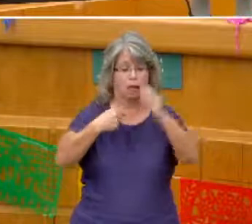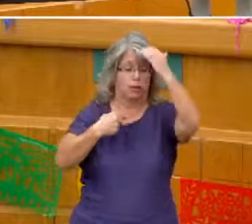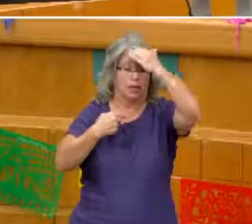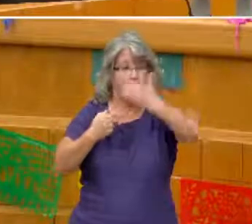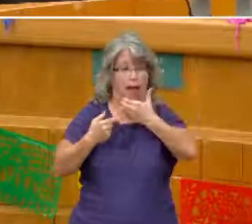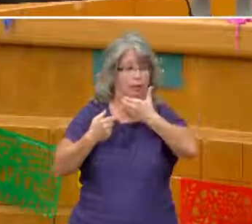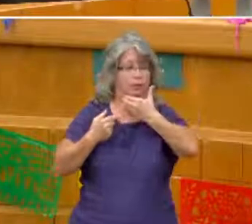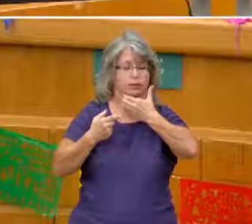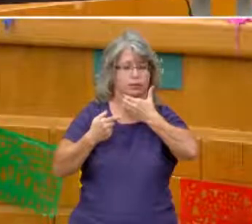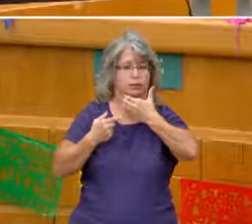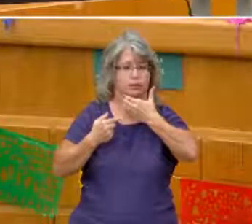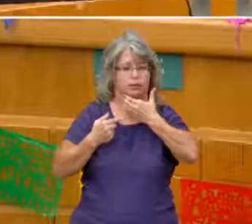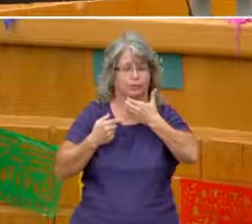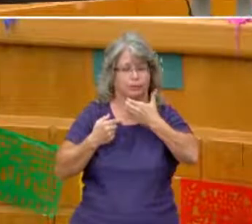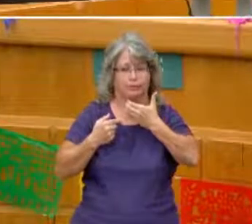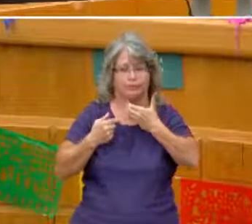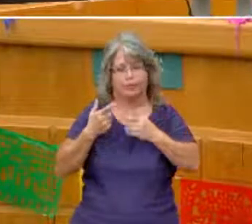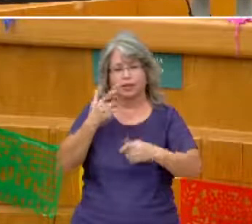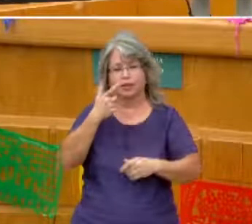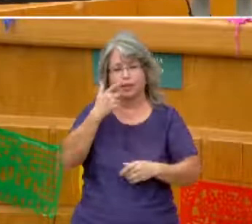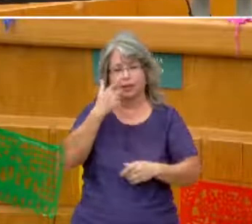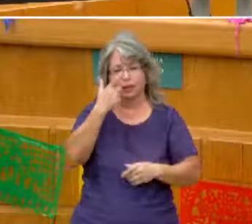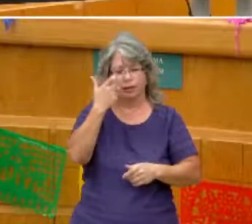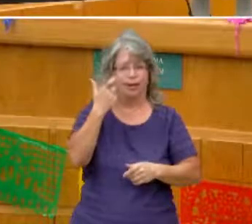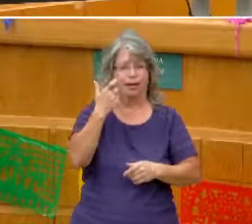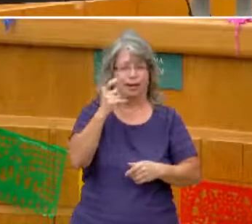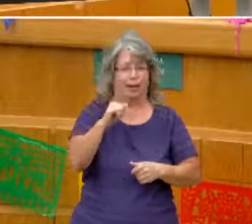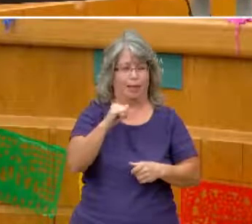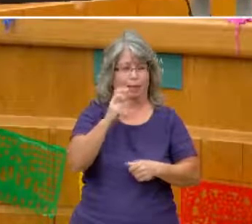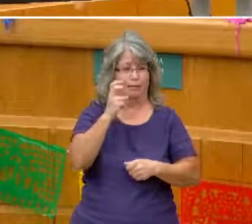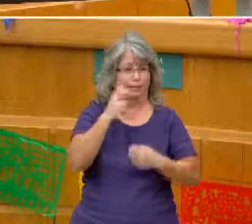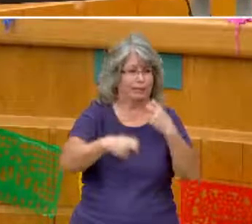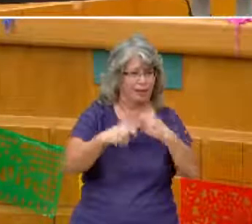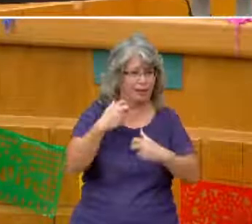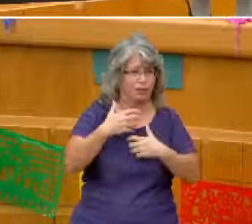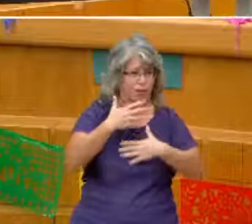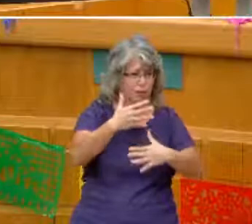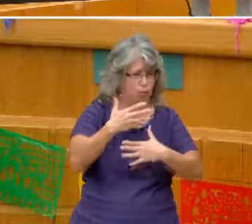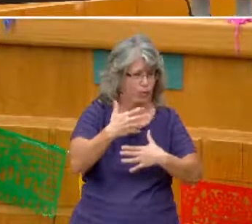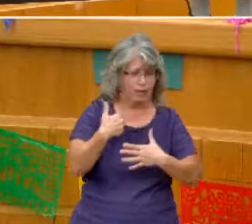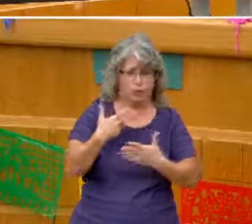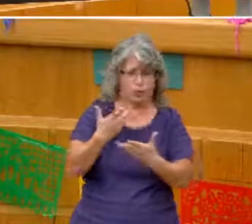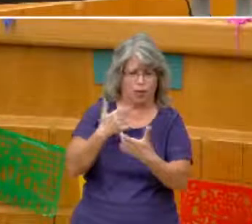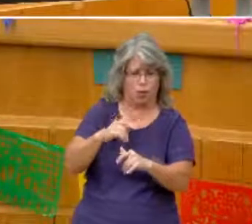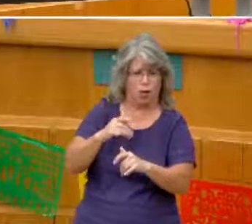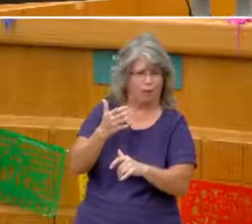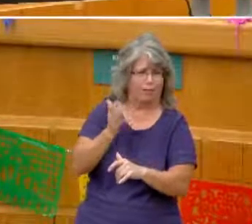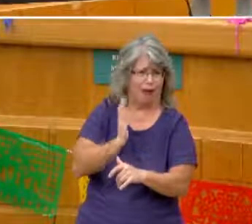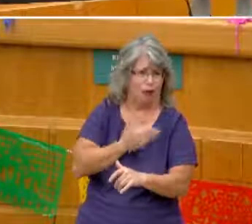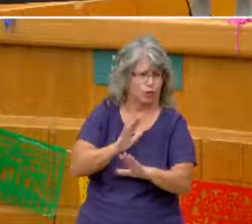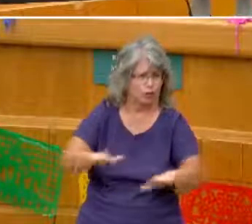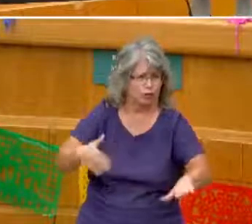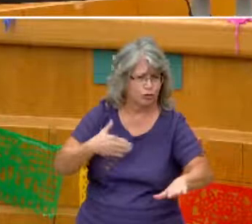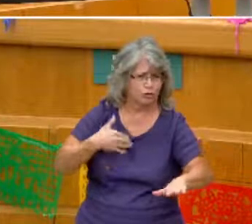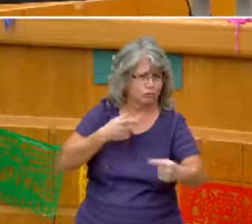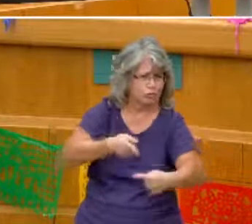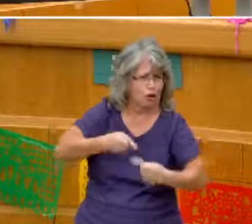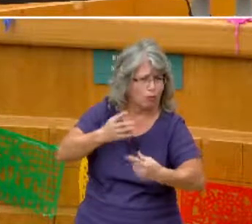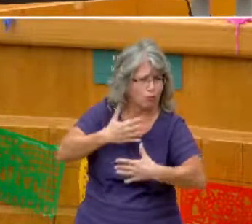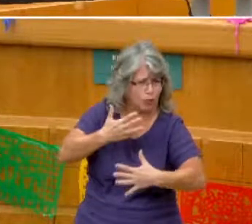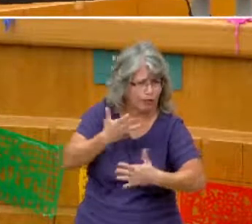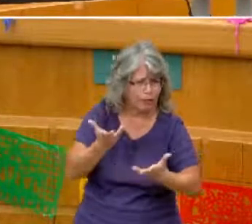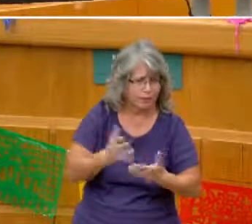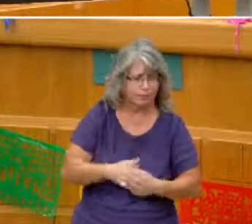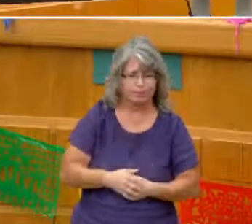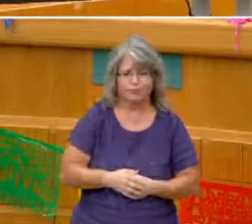because excuse me, it can be really difficult to breathe, and we don't want that to happen to any of our children. And masks,